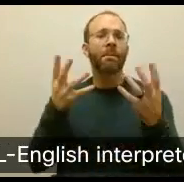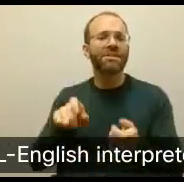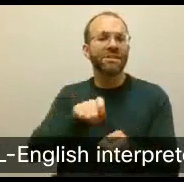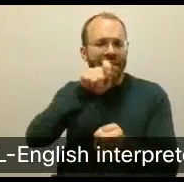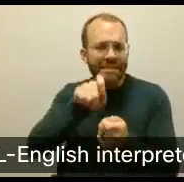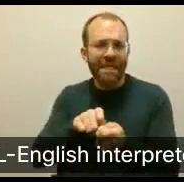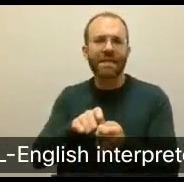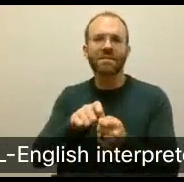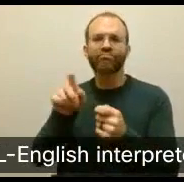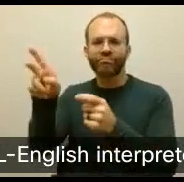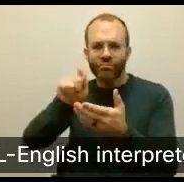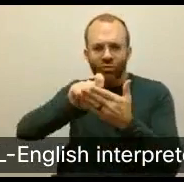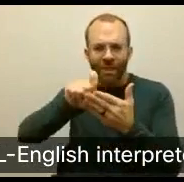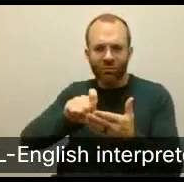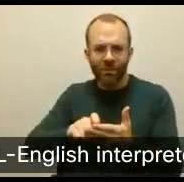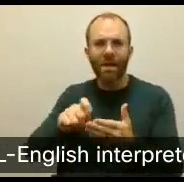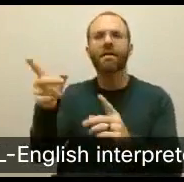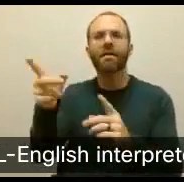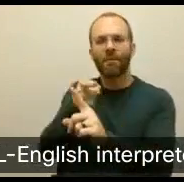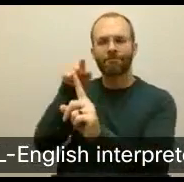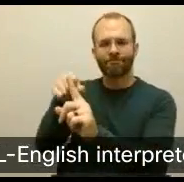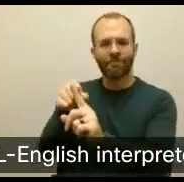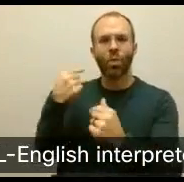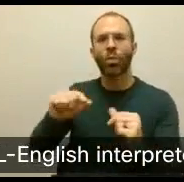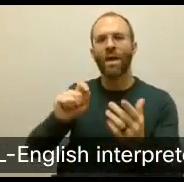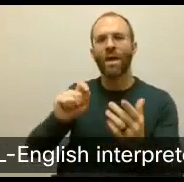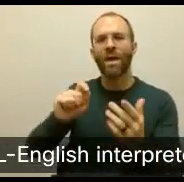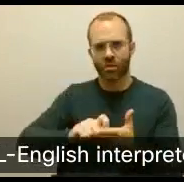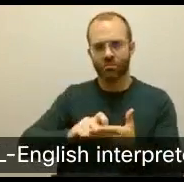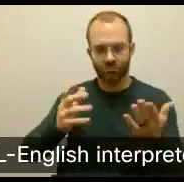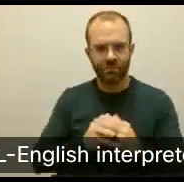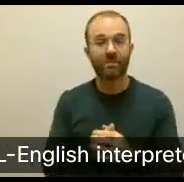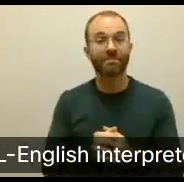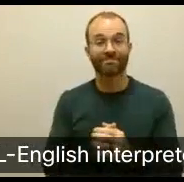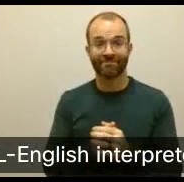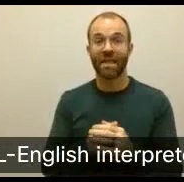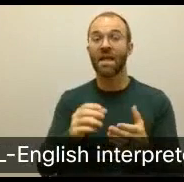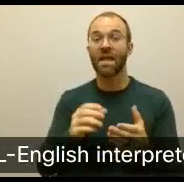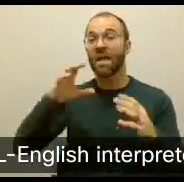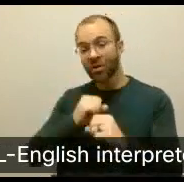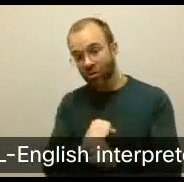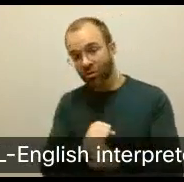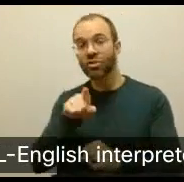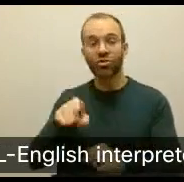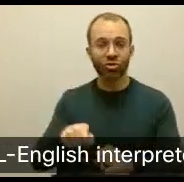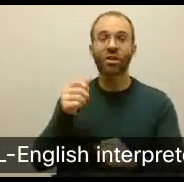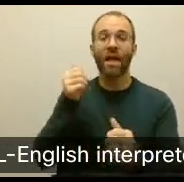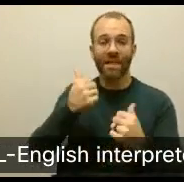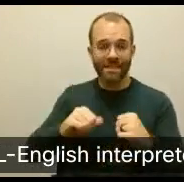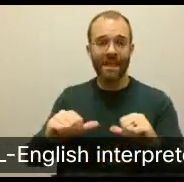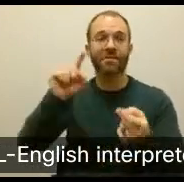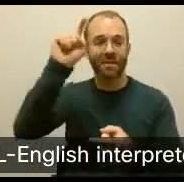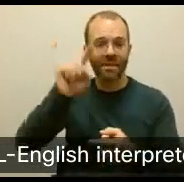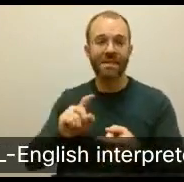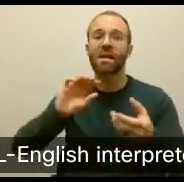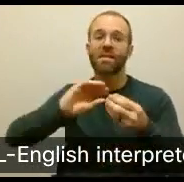source materials while taking notes. And that's been paraphrased as, in conclusion, you should attempt to lessen the number of